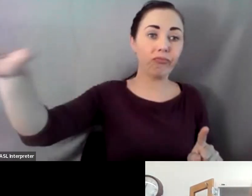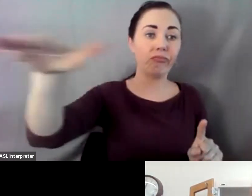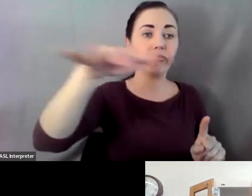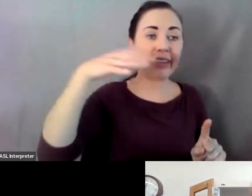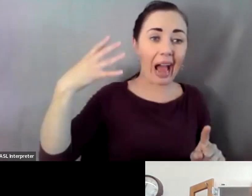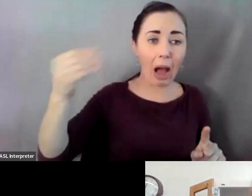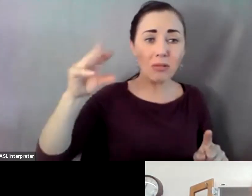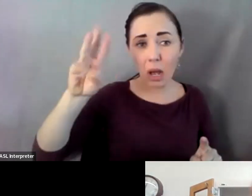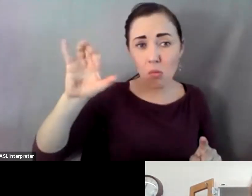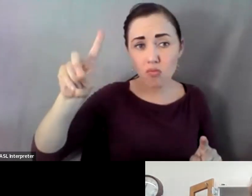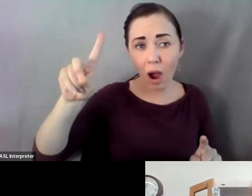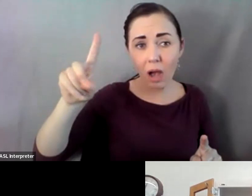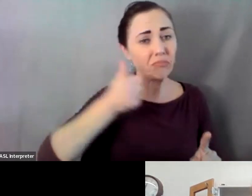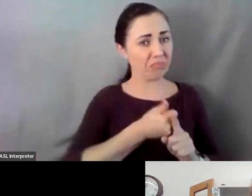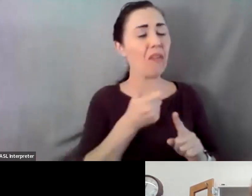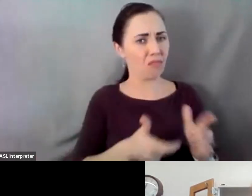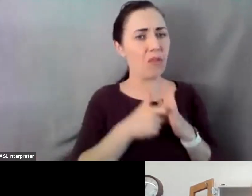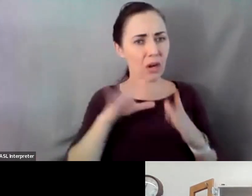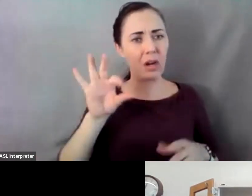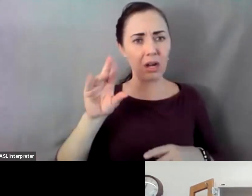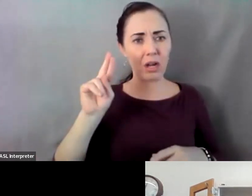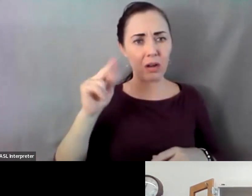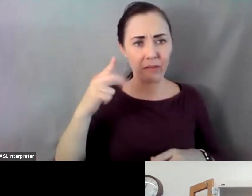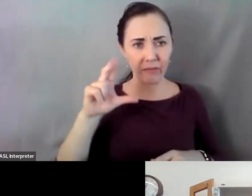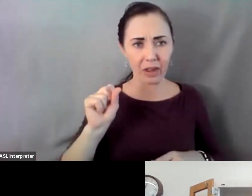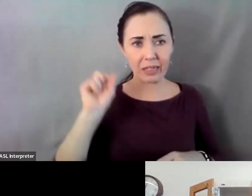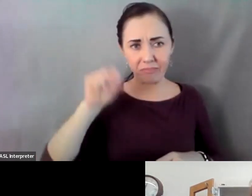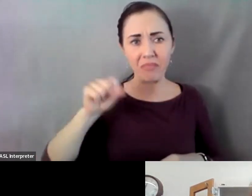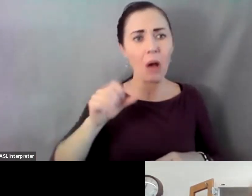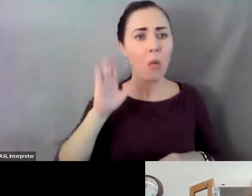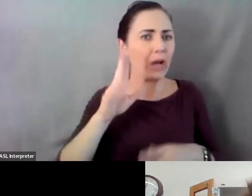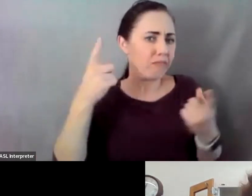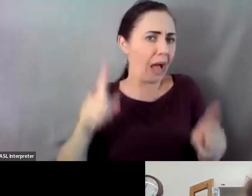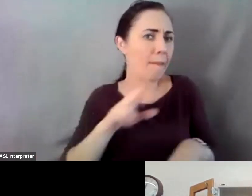nature, it would need to have a fungus with it, and it would.